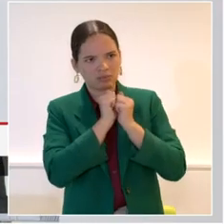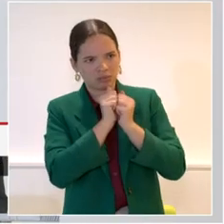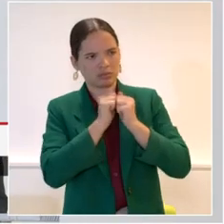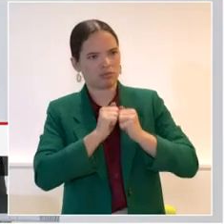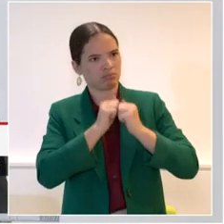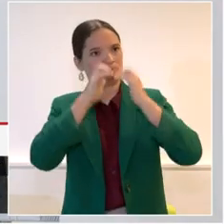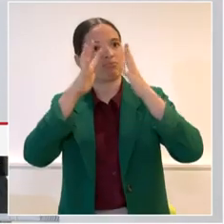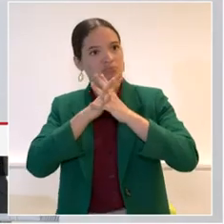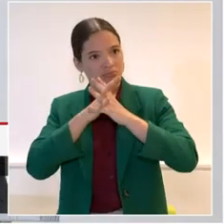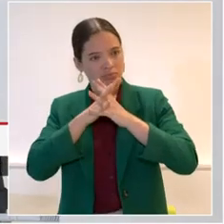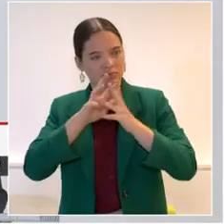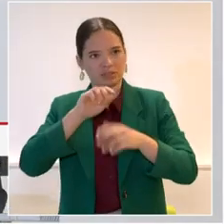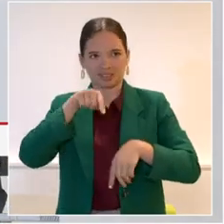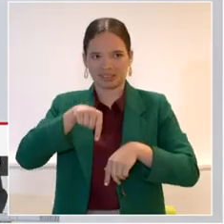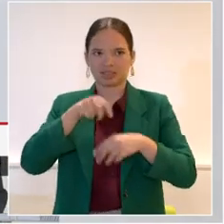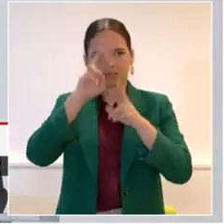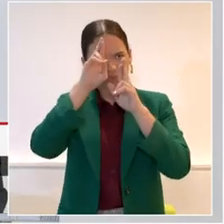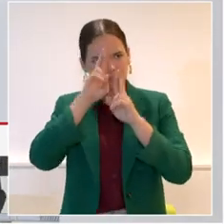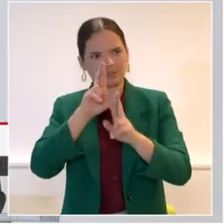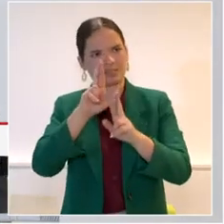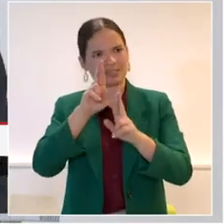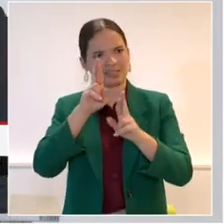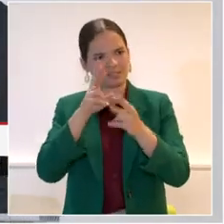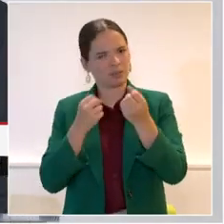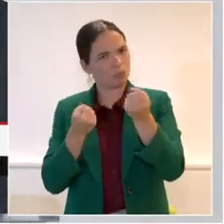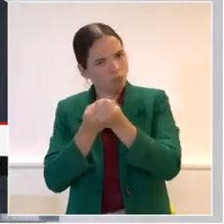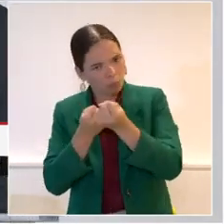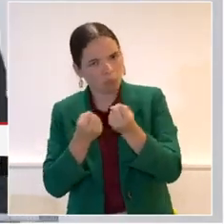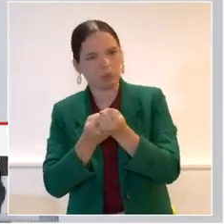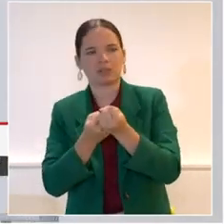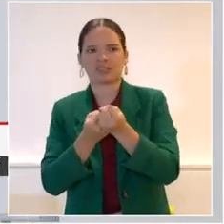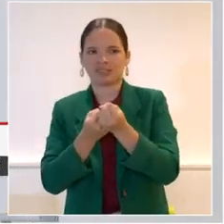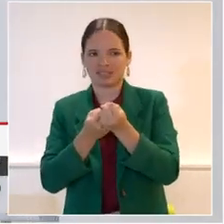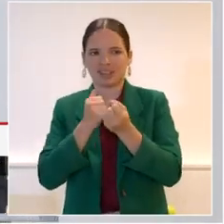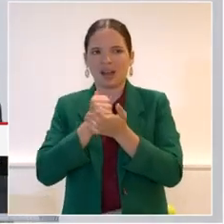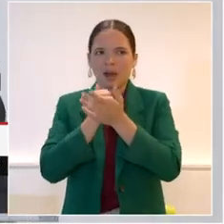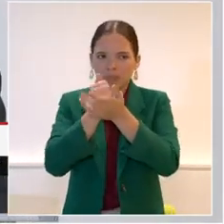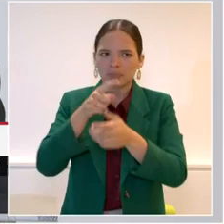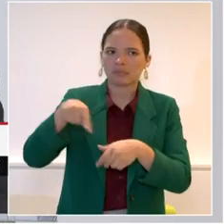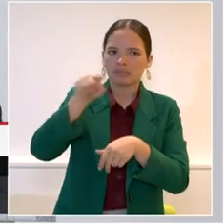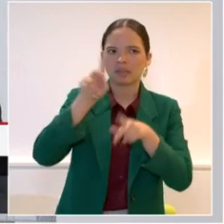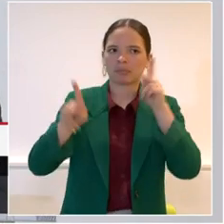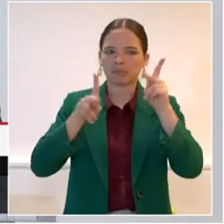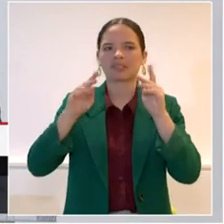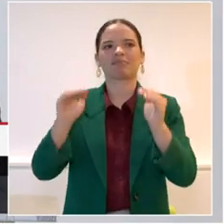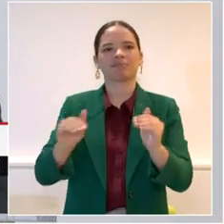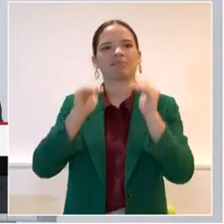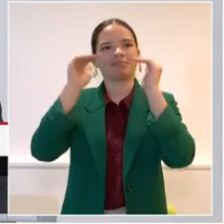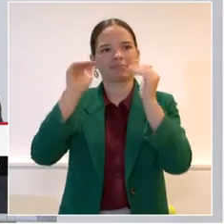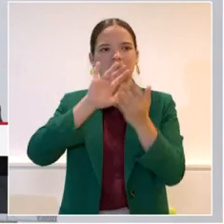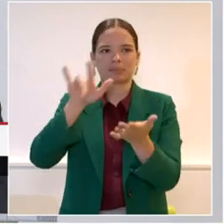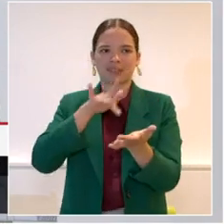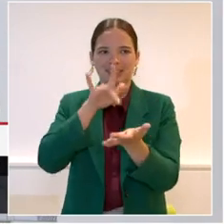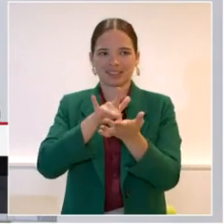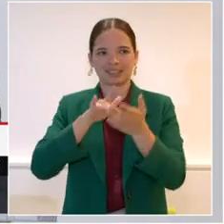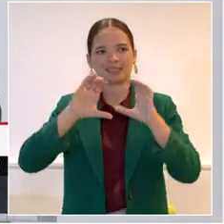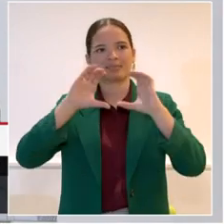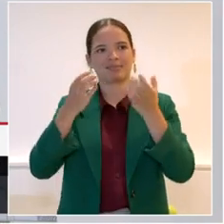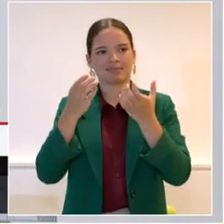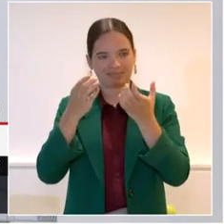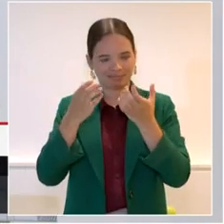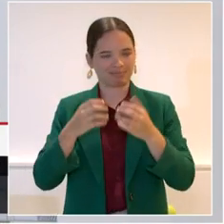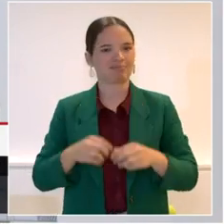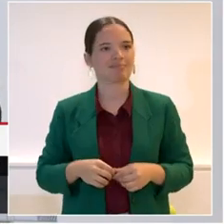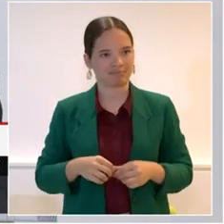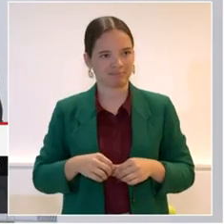can feel and have a better chance to reaching the middle class. Staff members will be able to enjoy wellness rooms, added